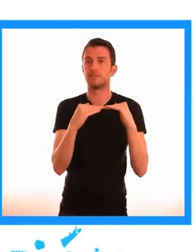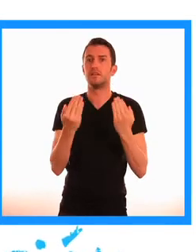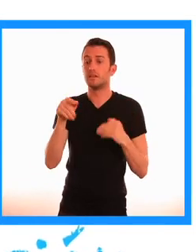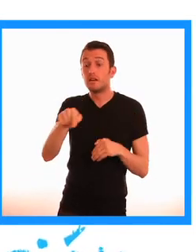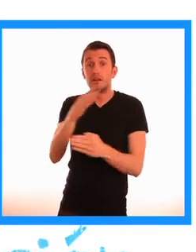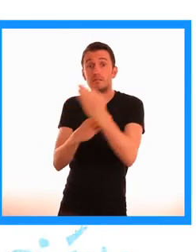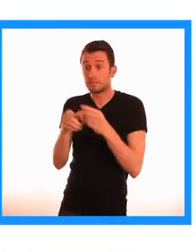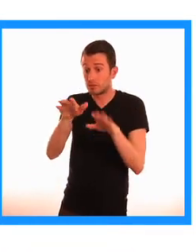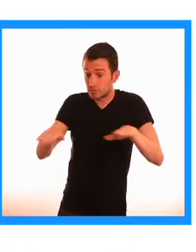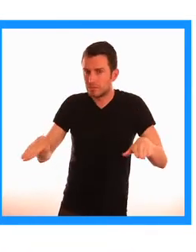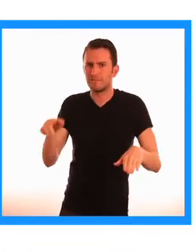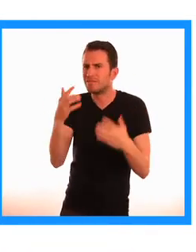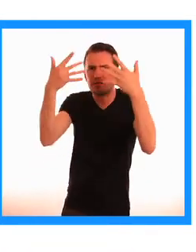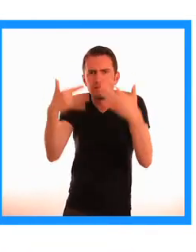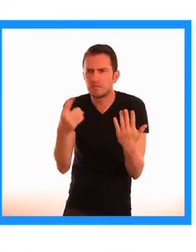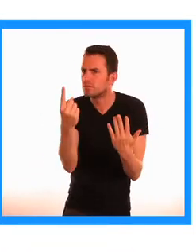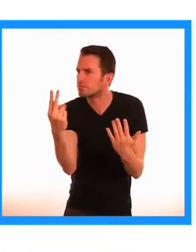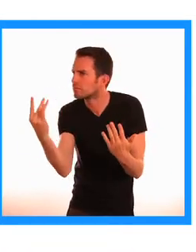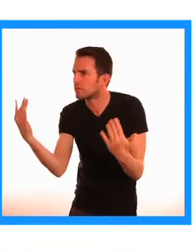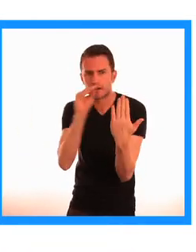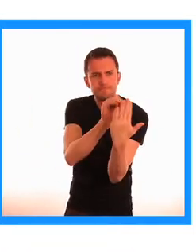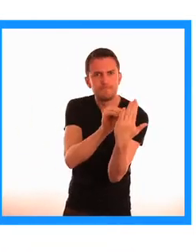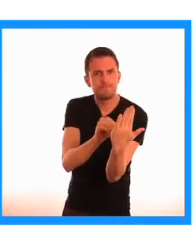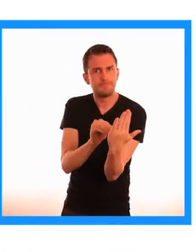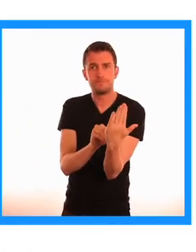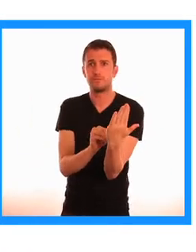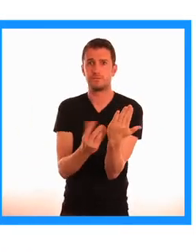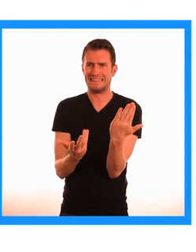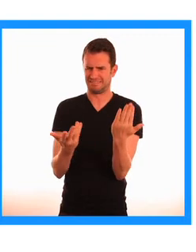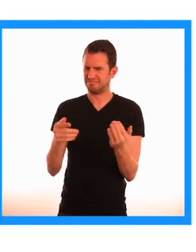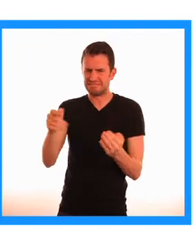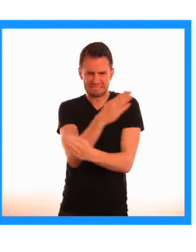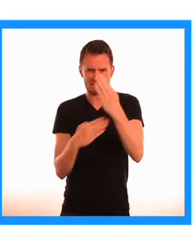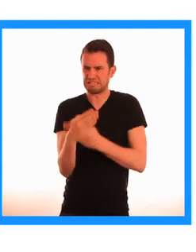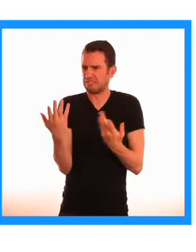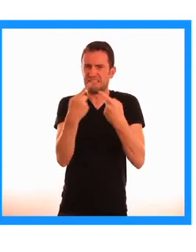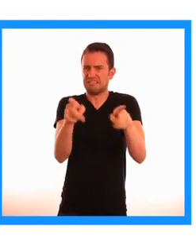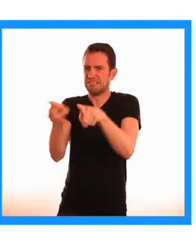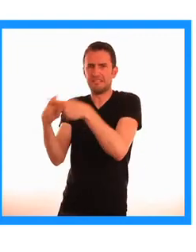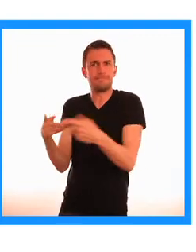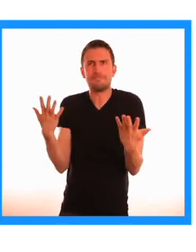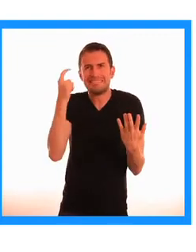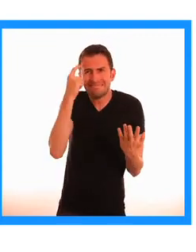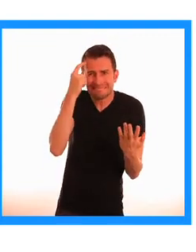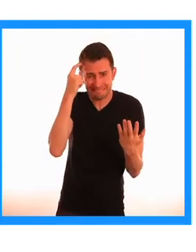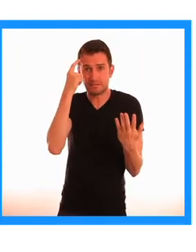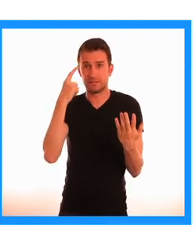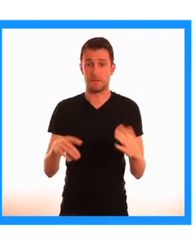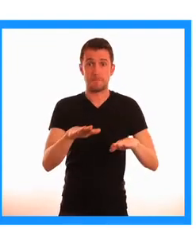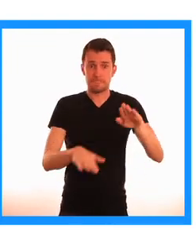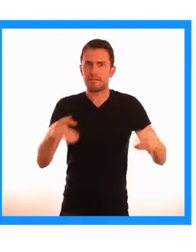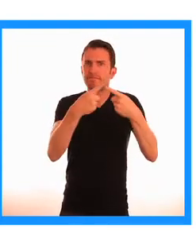them visible. Measuring child disability presents unique challenges. Because children develop and learn at different speeds, it can be difficult to